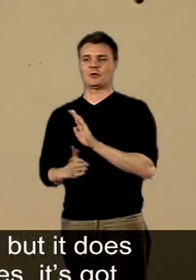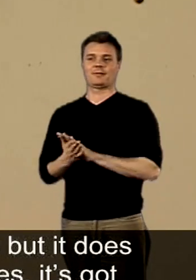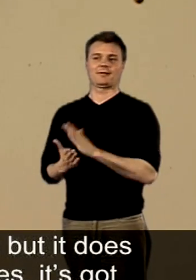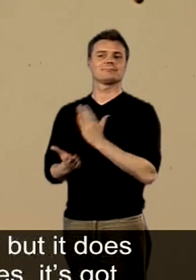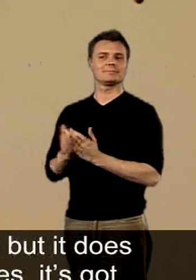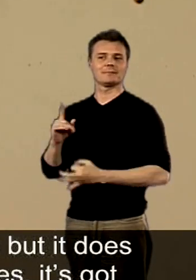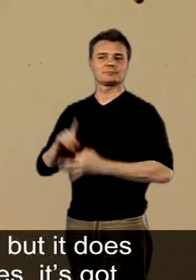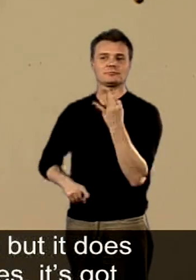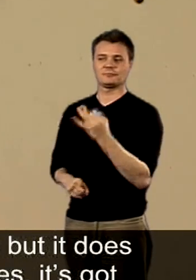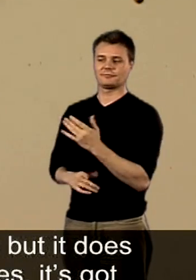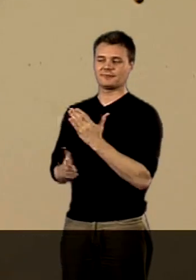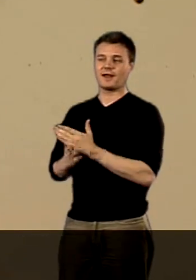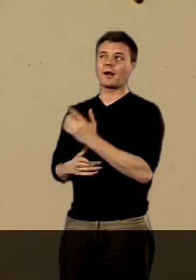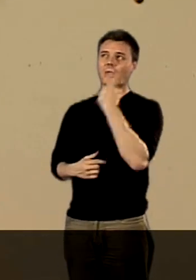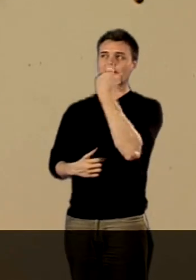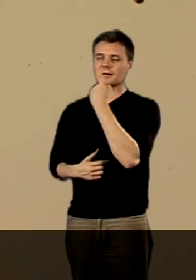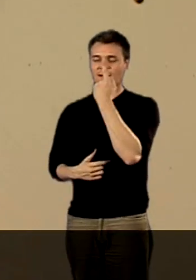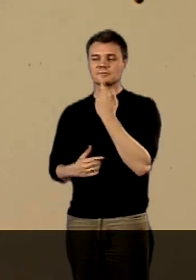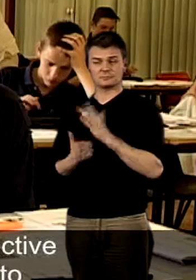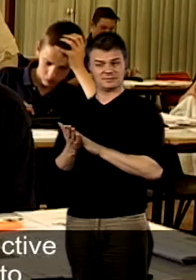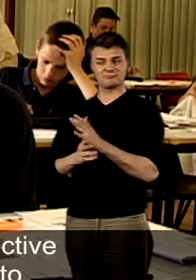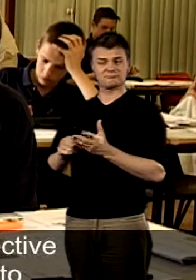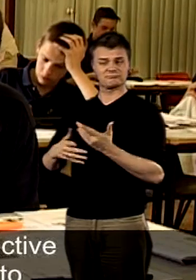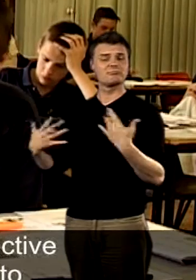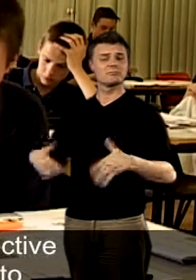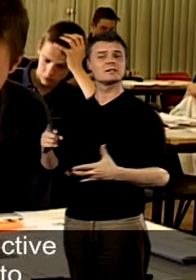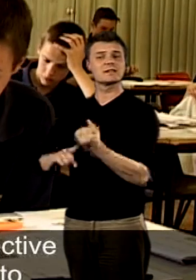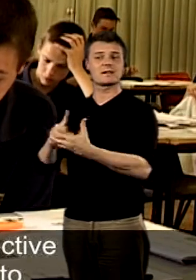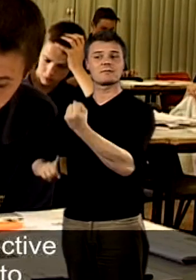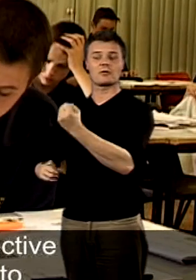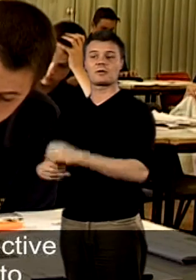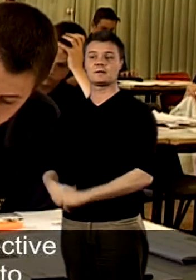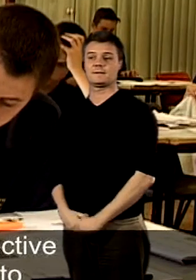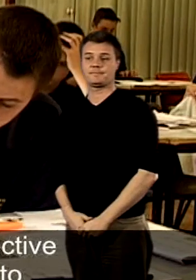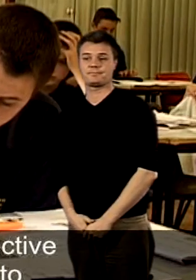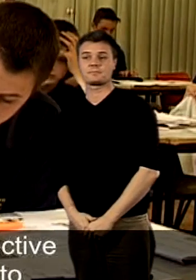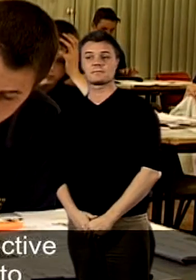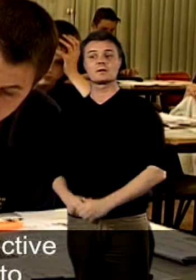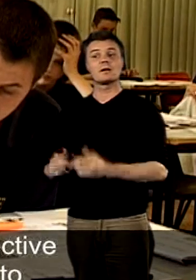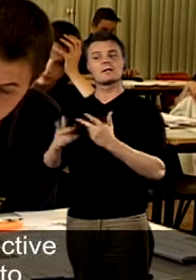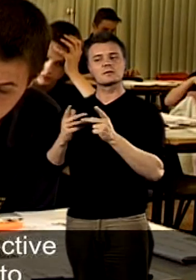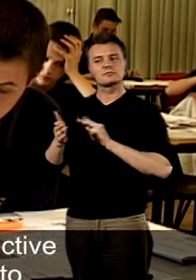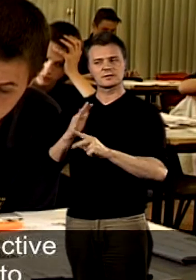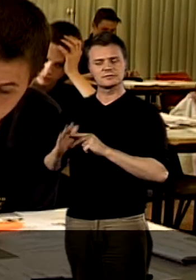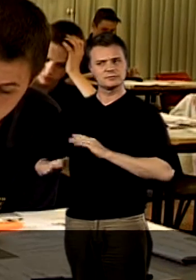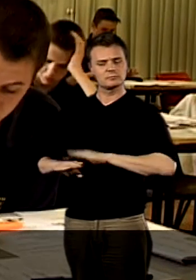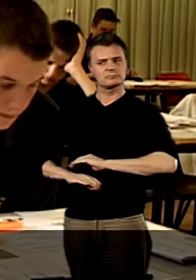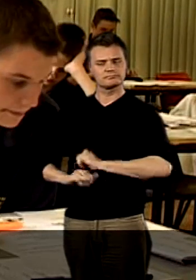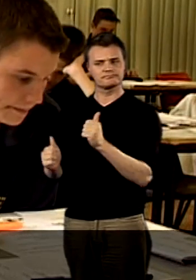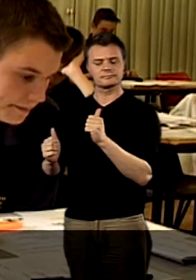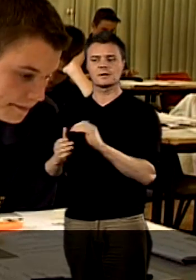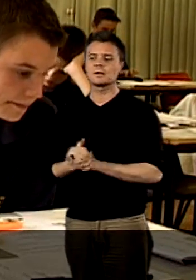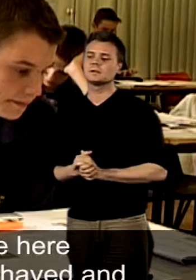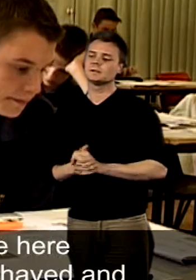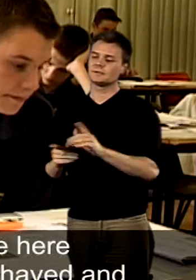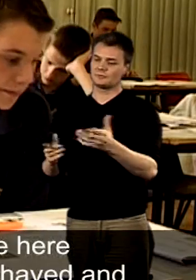think about it. So, yeah, it's got a good success rate. Another strategy that's proving effective is to encourage subject teachers into the Phoenix